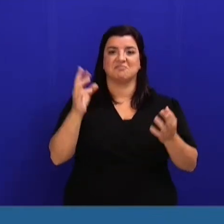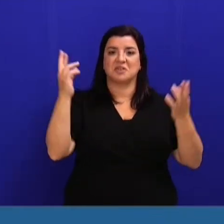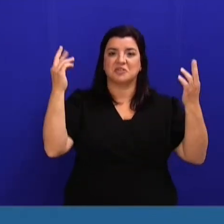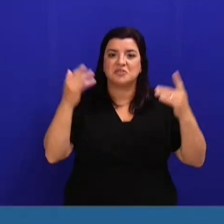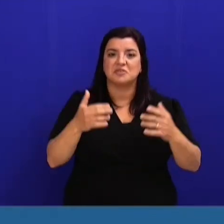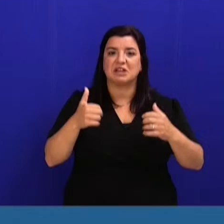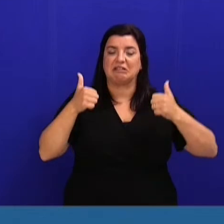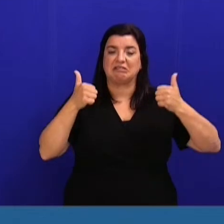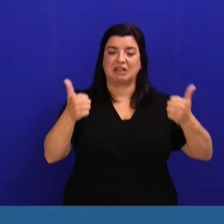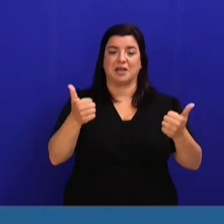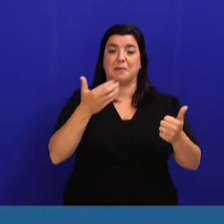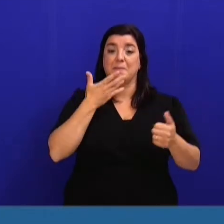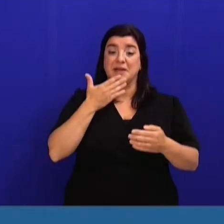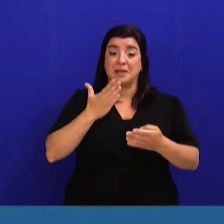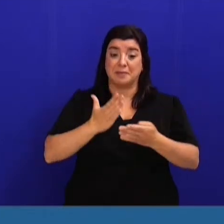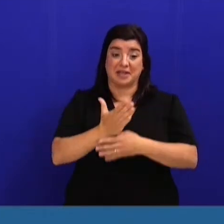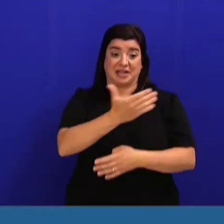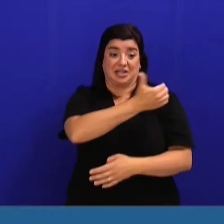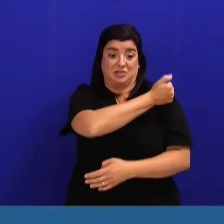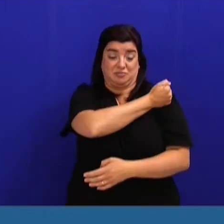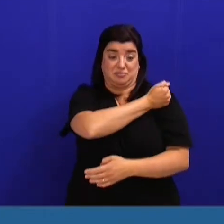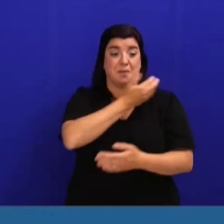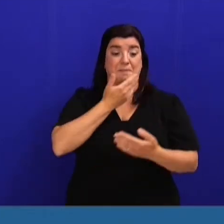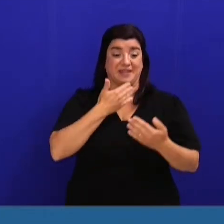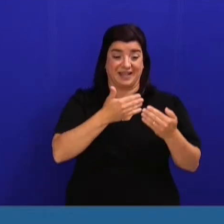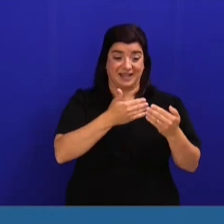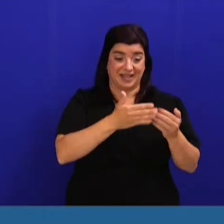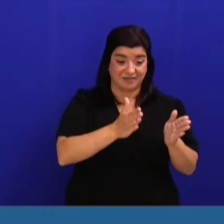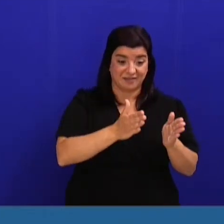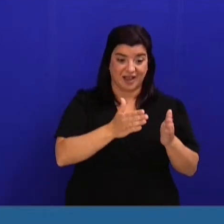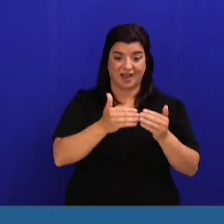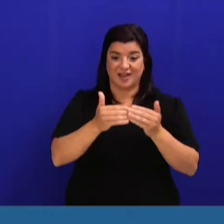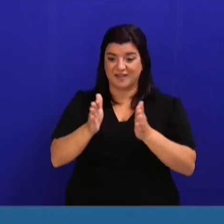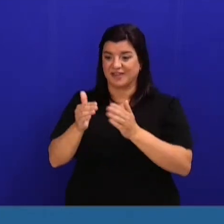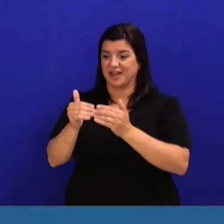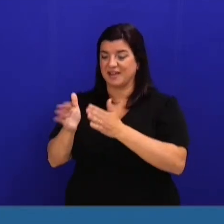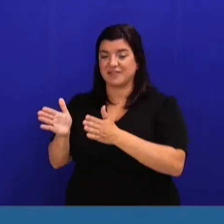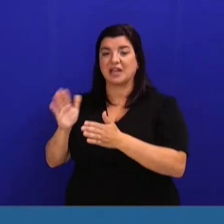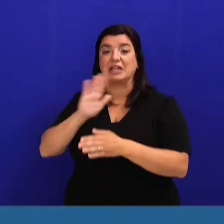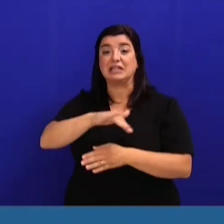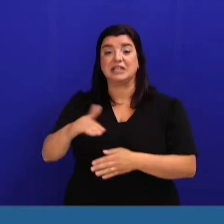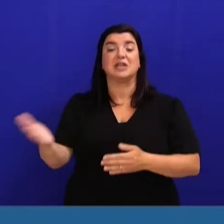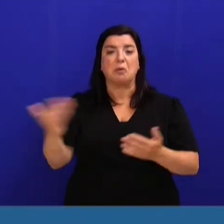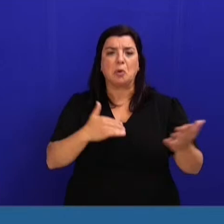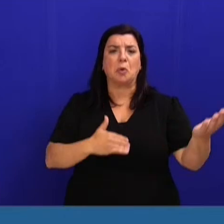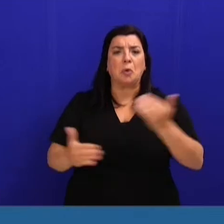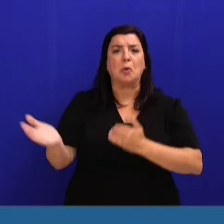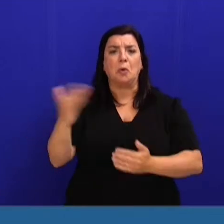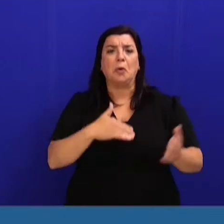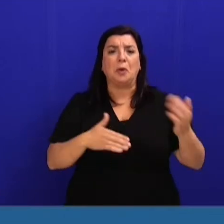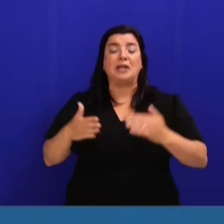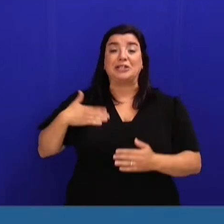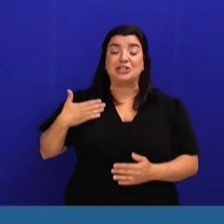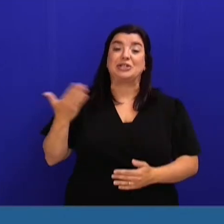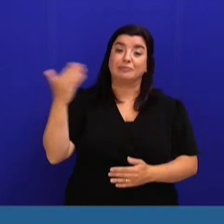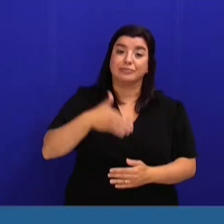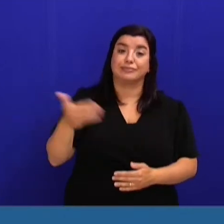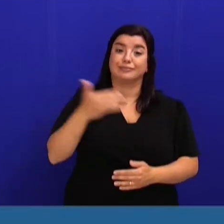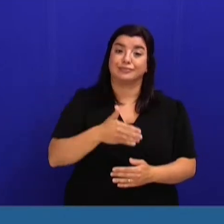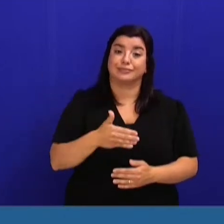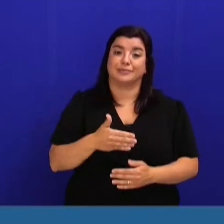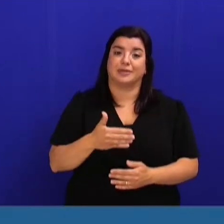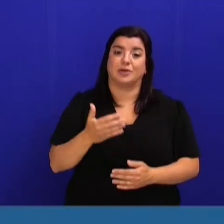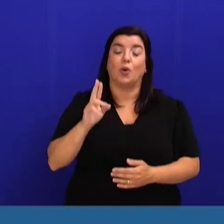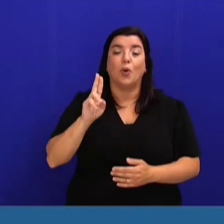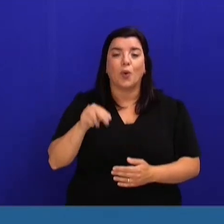nlaqmu li kull darba ftaħna age group kellna nies li jiġu biħġarhom kollha. Anka age group fejn inti għandek iż-żgħażagħ